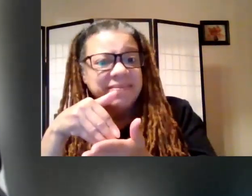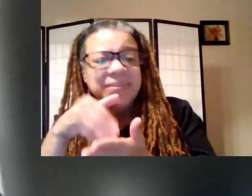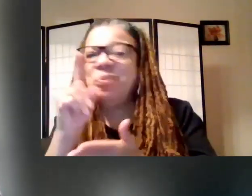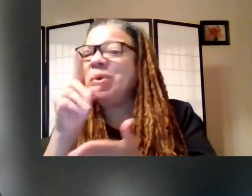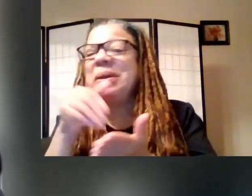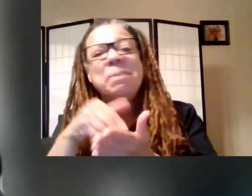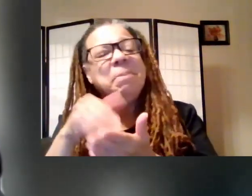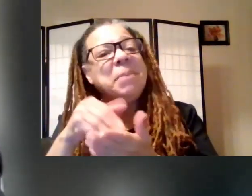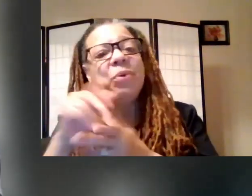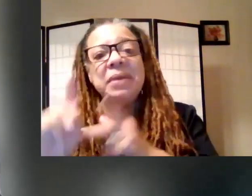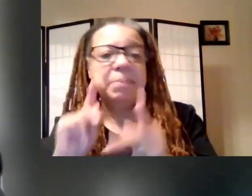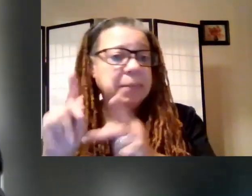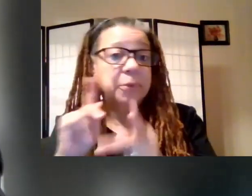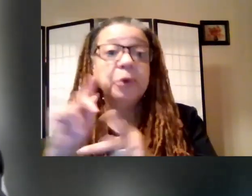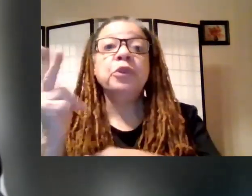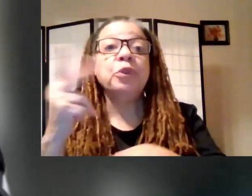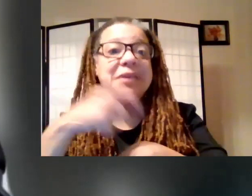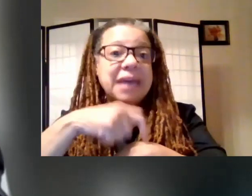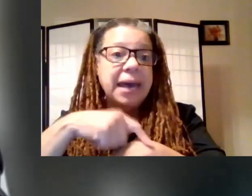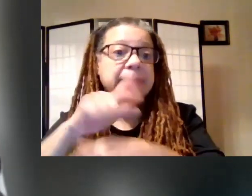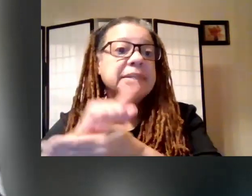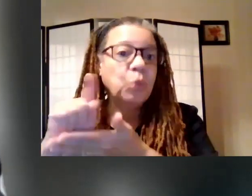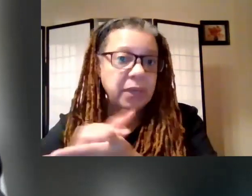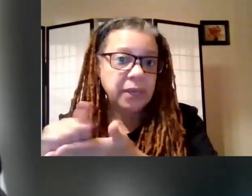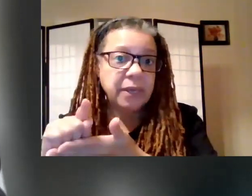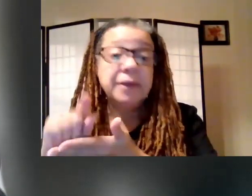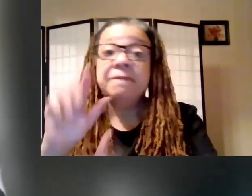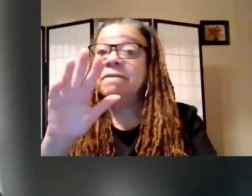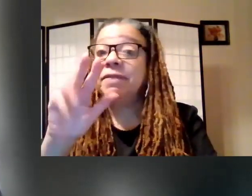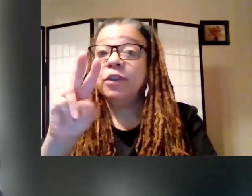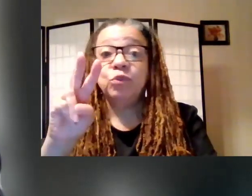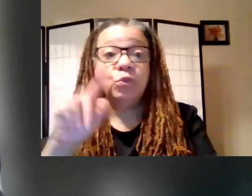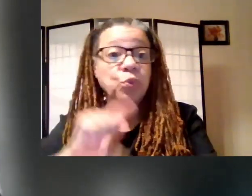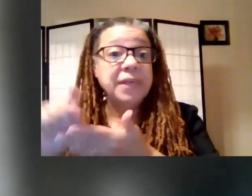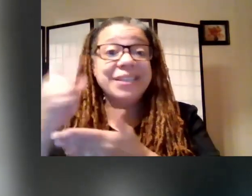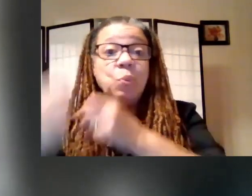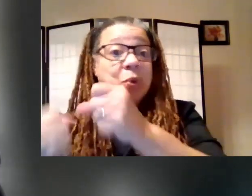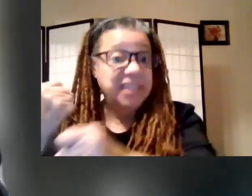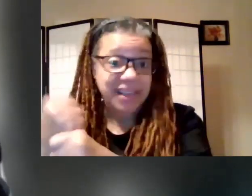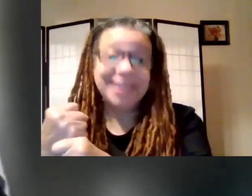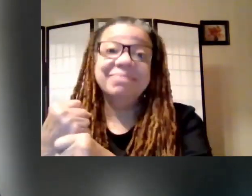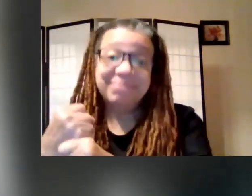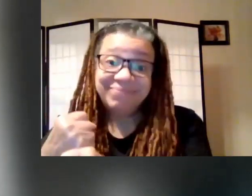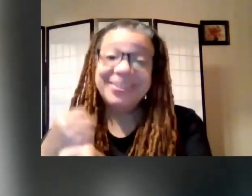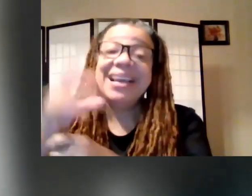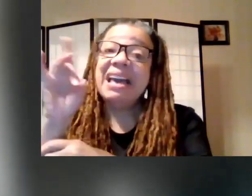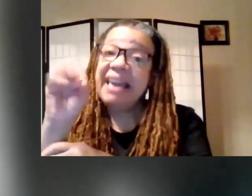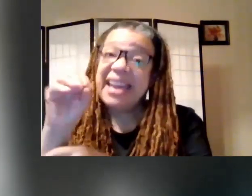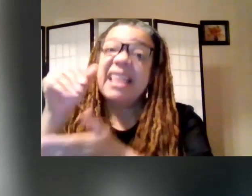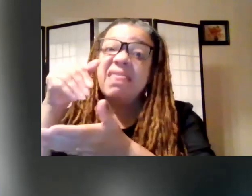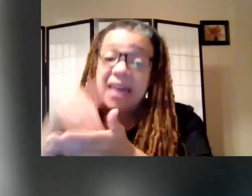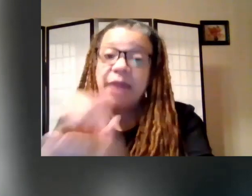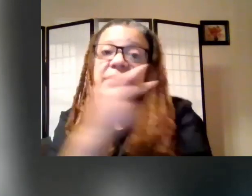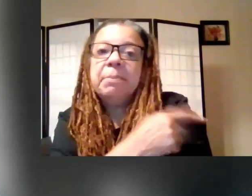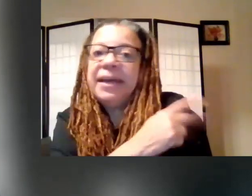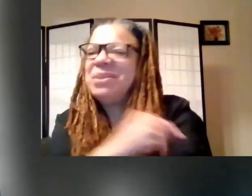treatments a year because people get it 3 times a week, 52 weeks a year. So it's 80,000 folks, and it's